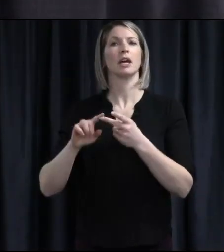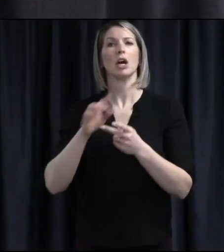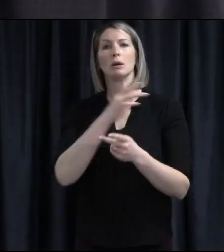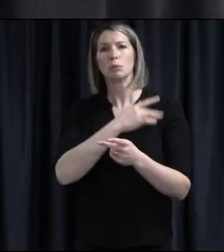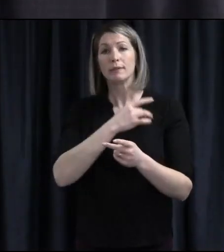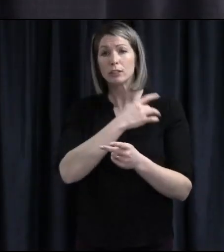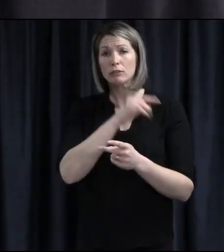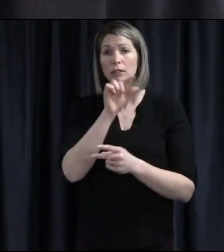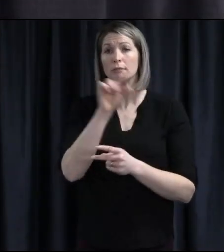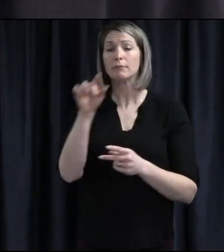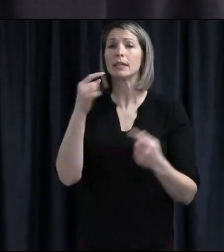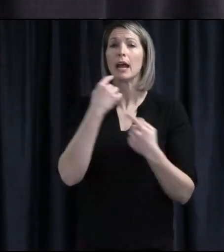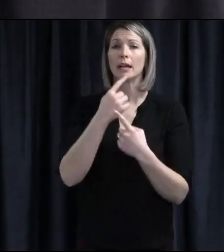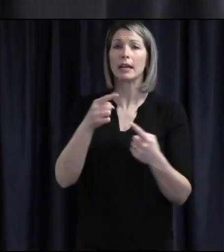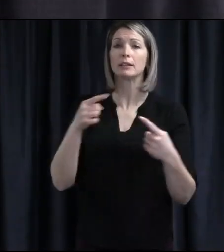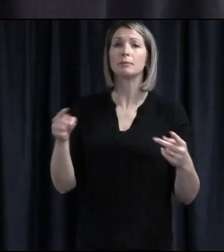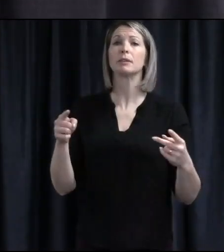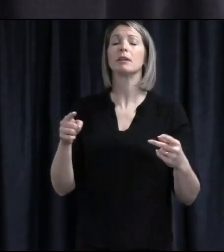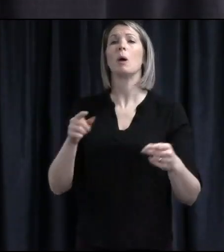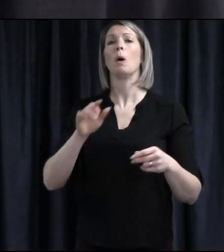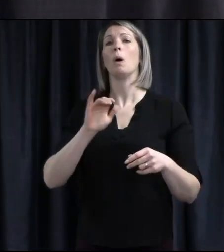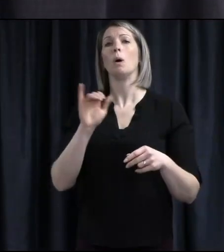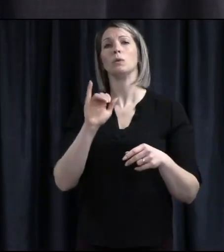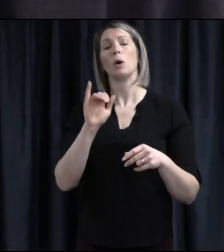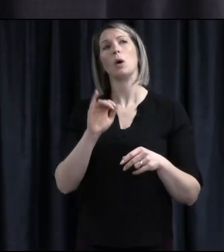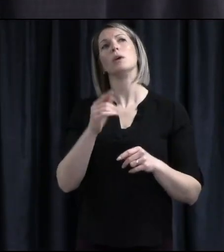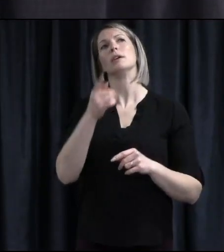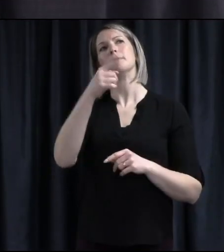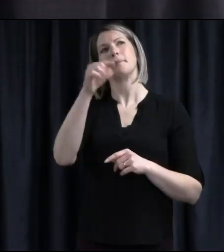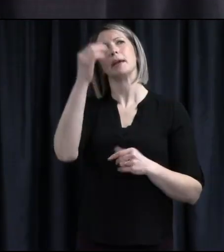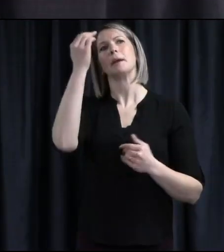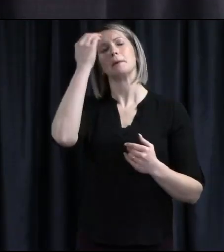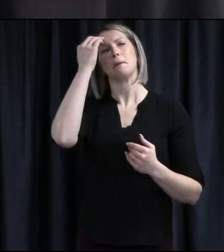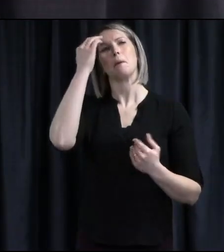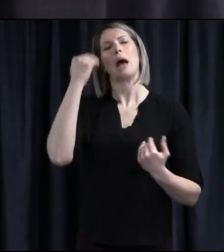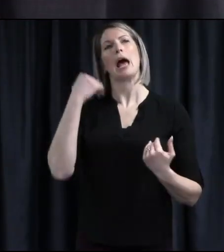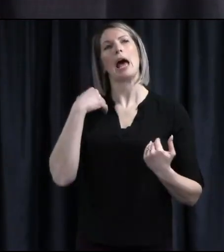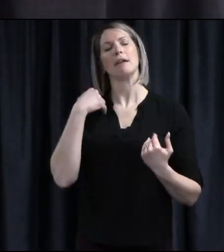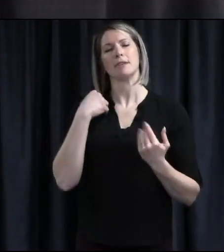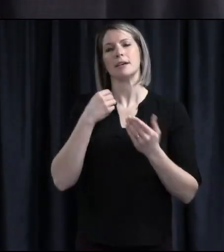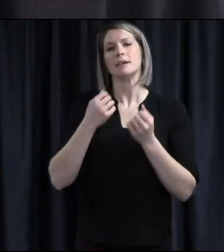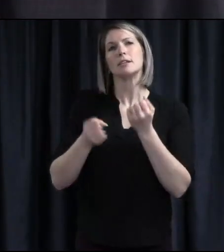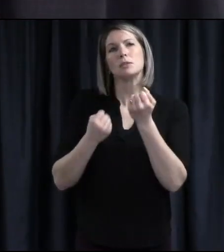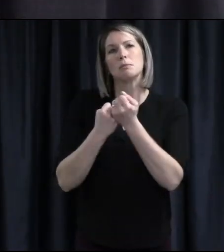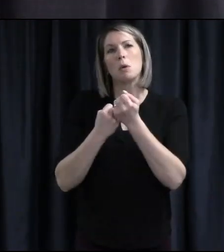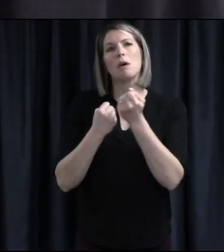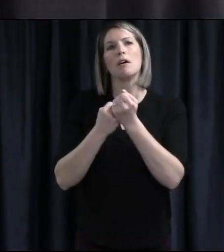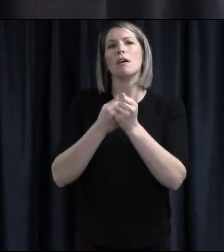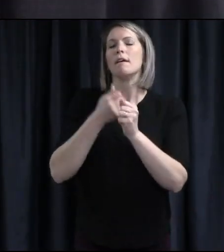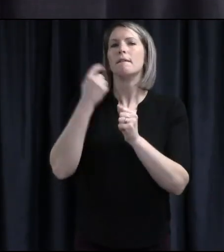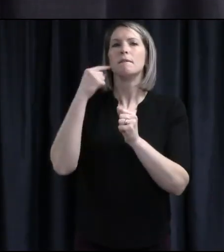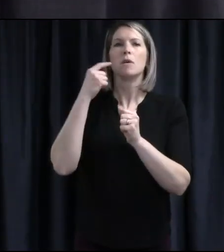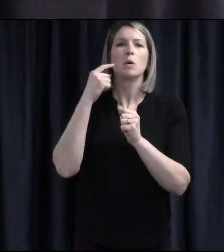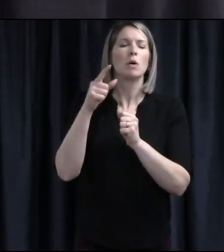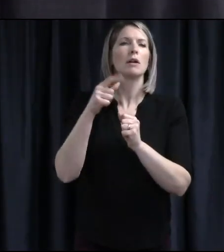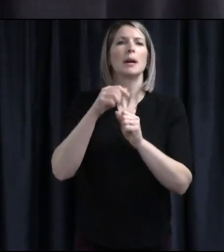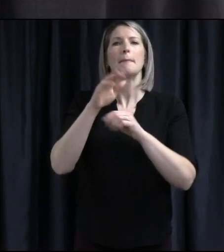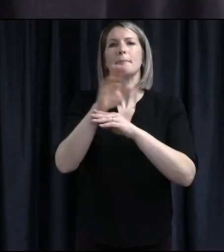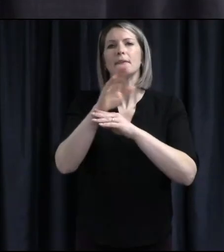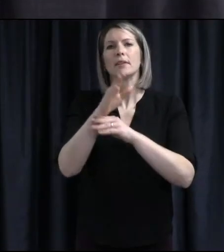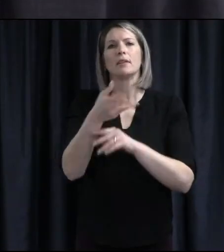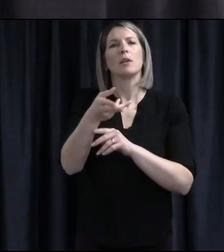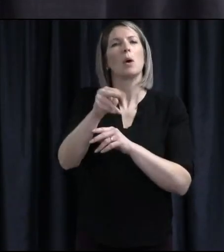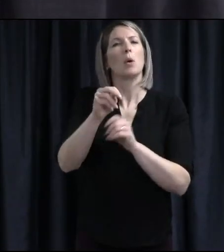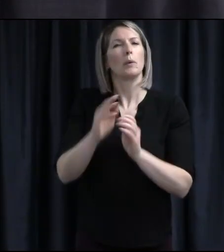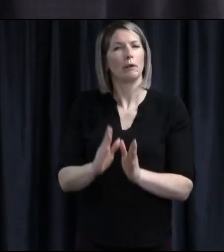place and the programs that they put in place for business owners and for the employees. So my message is these